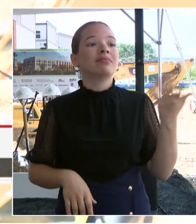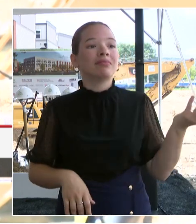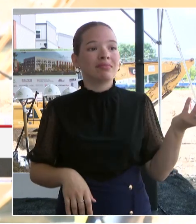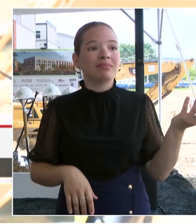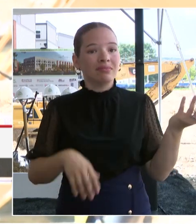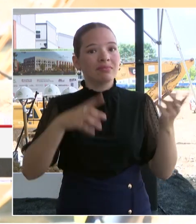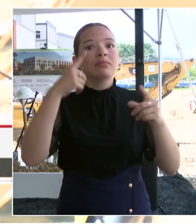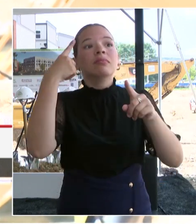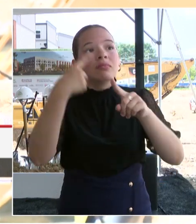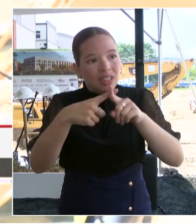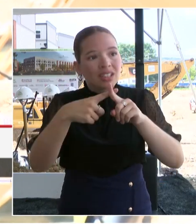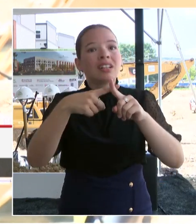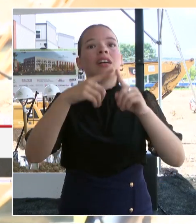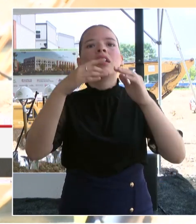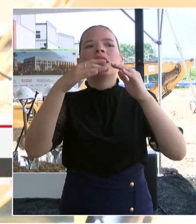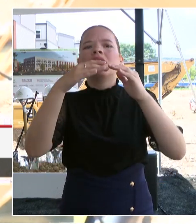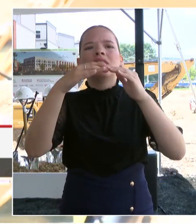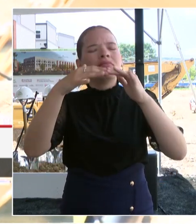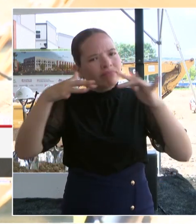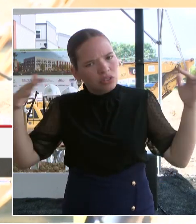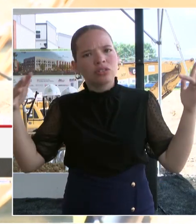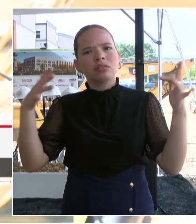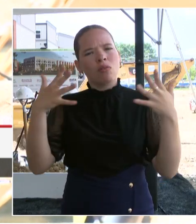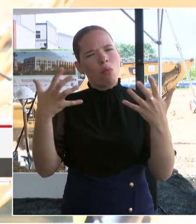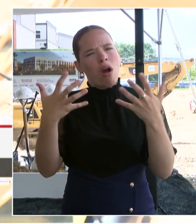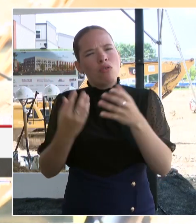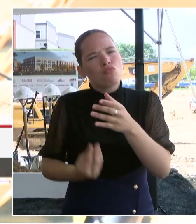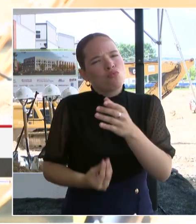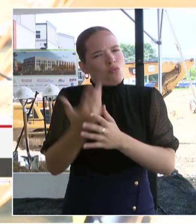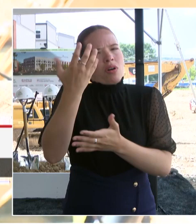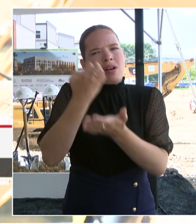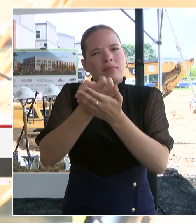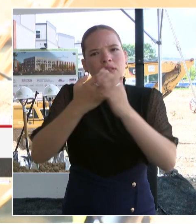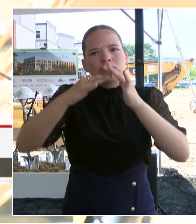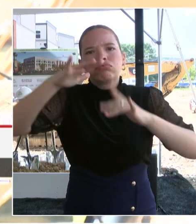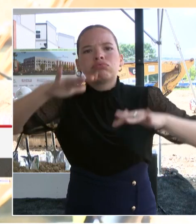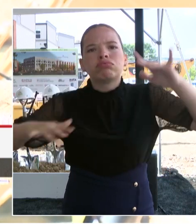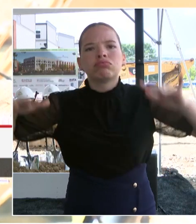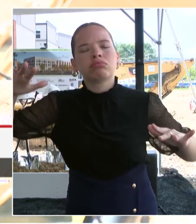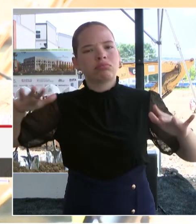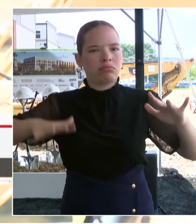economy. Mayor Bowser is the highest